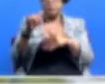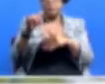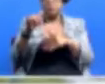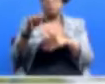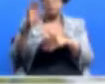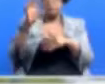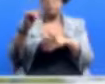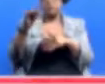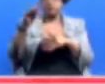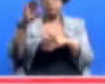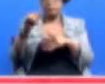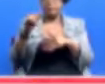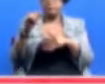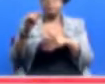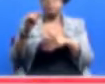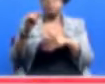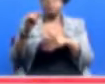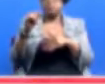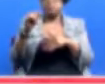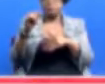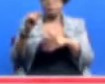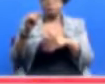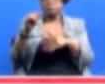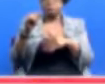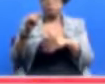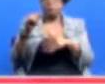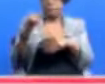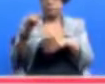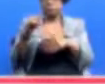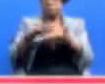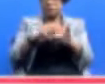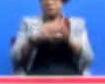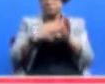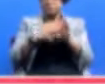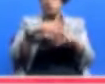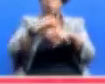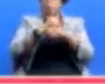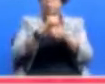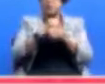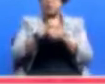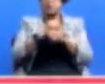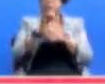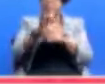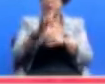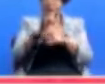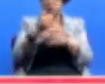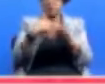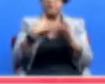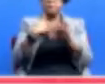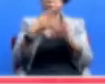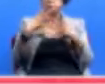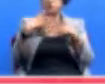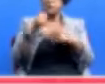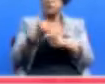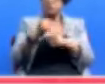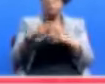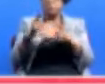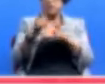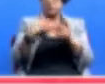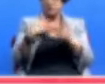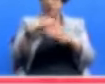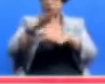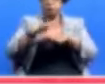Belgium, we have from Italy. And for World Athletics to have confidence that we are actually organizing a good event, and I know